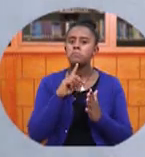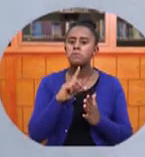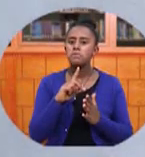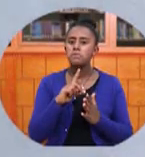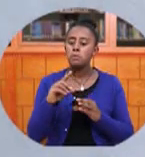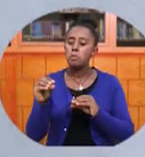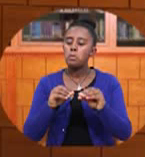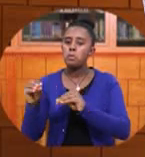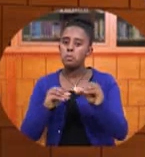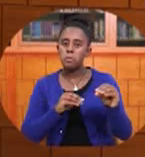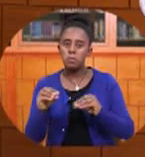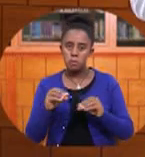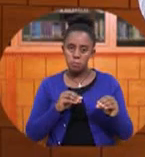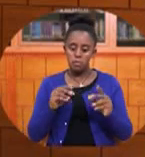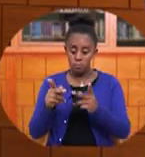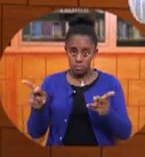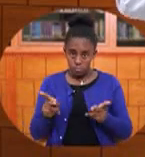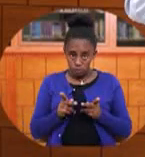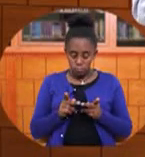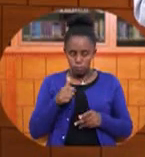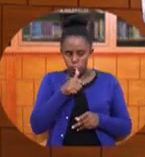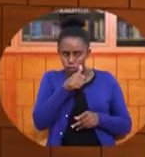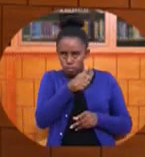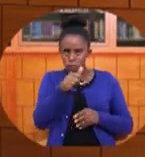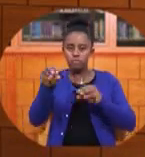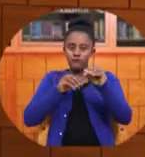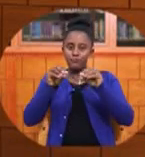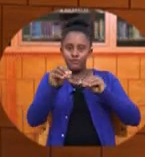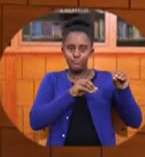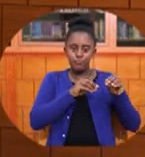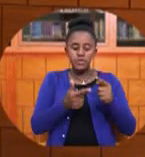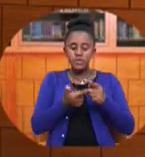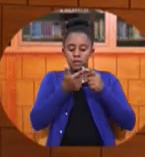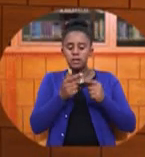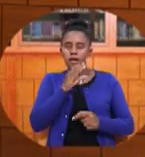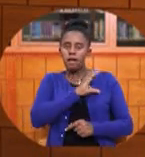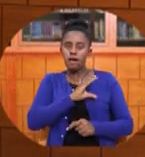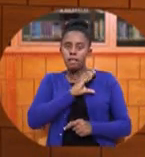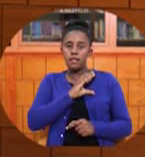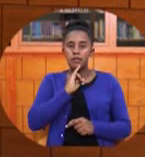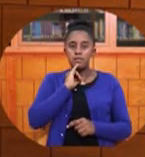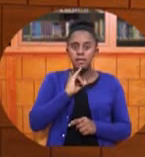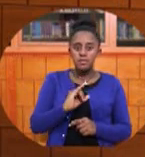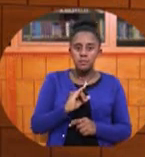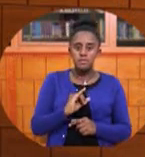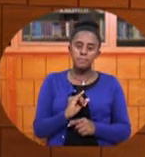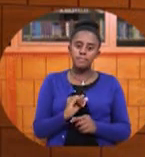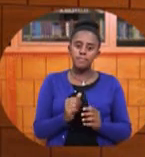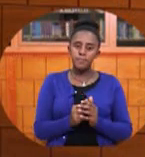This means they can move from place to place by their own. The second character of animal